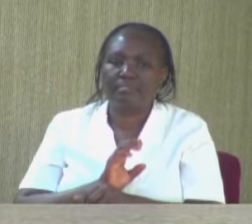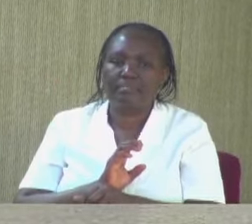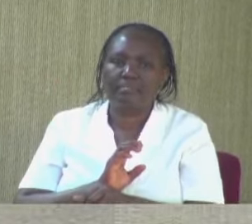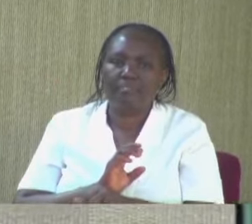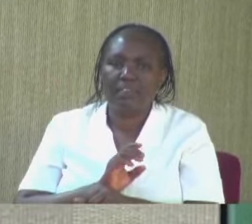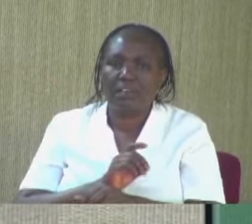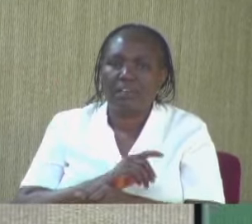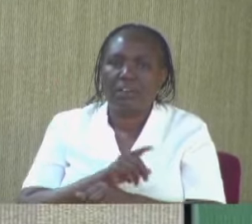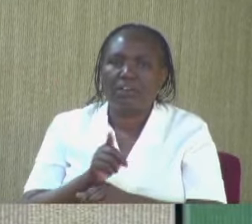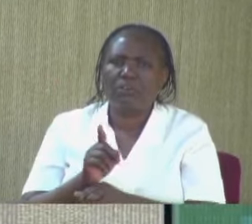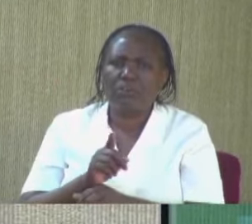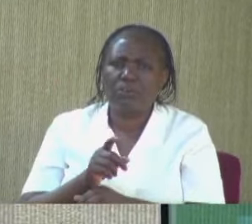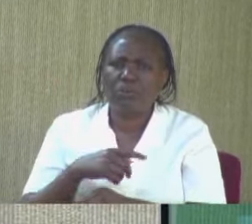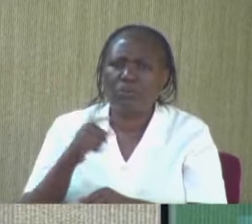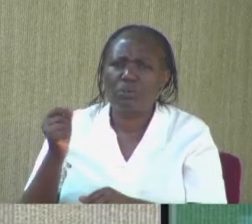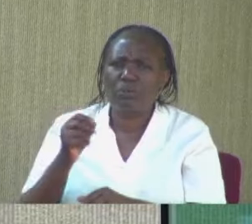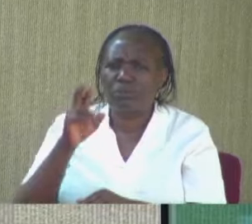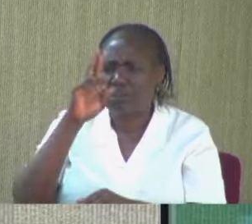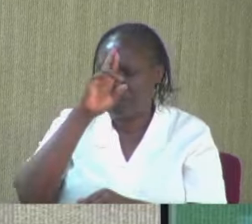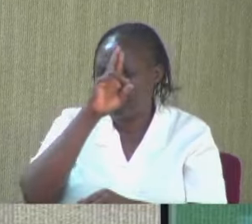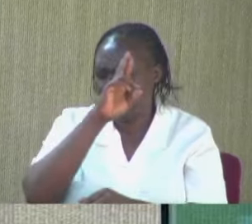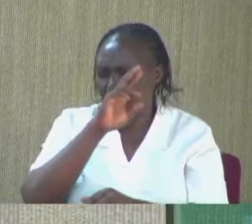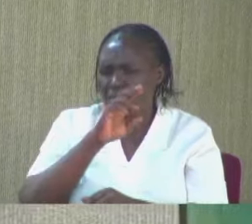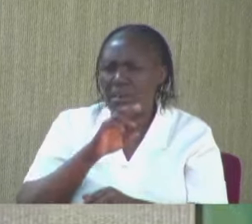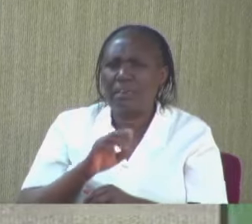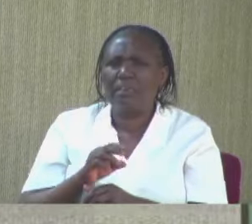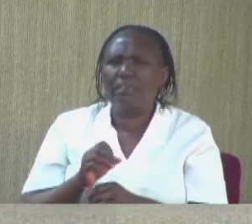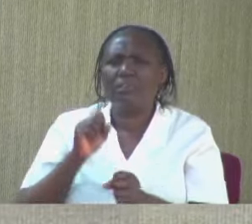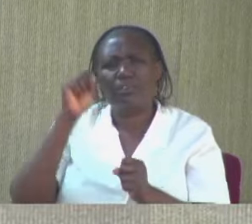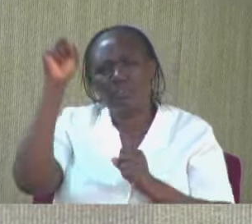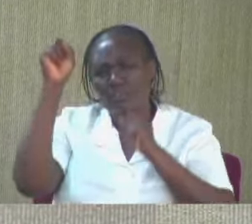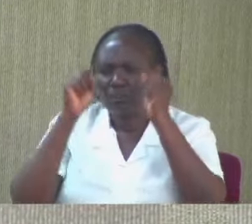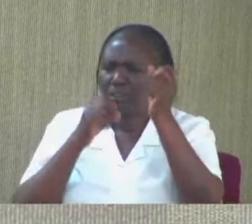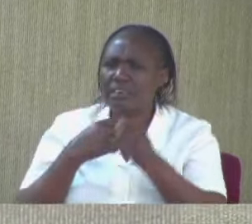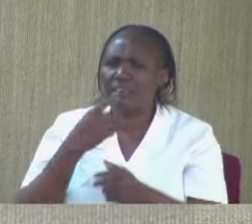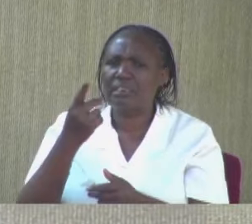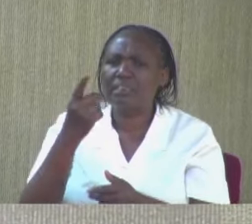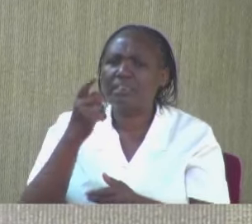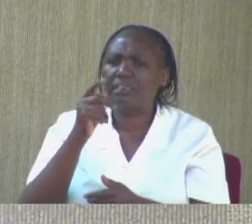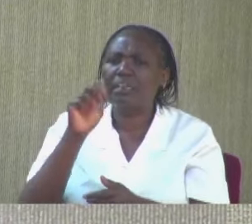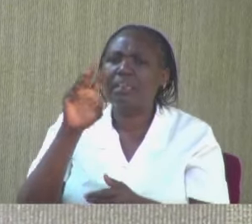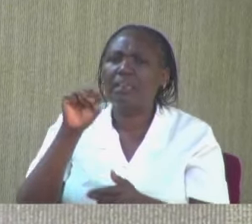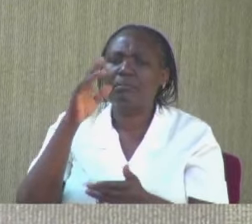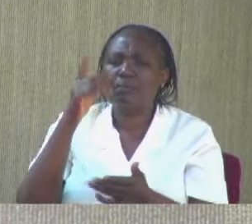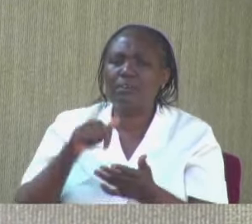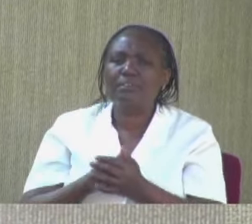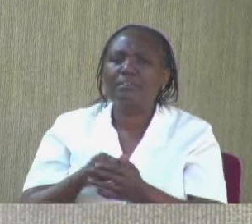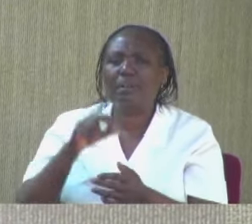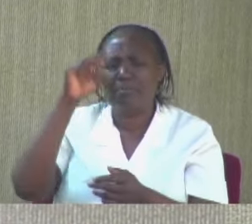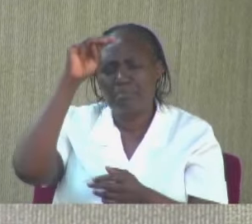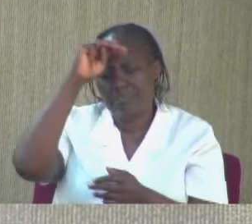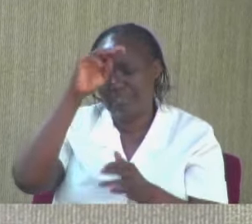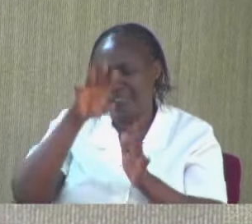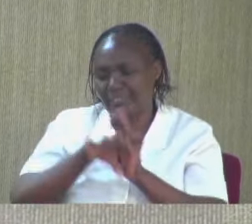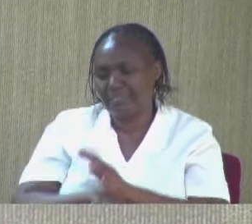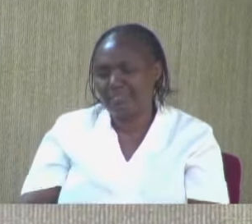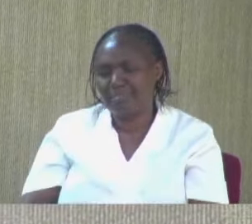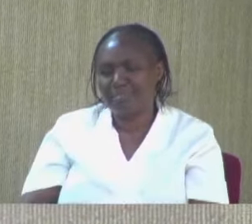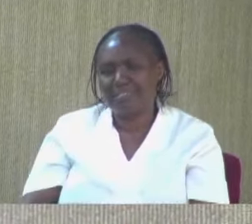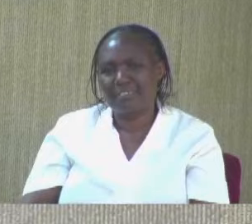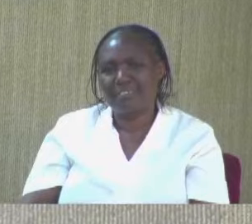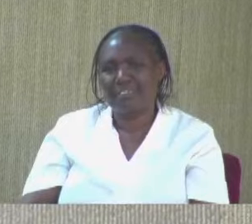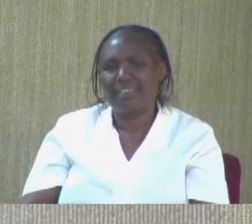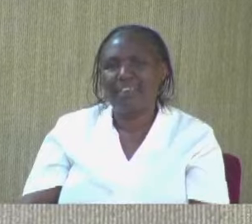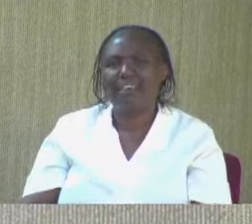You could not go to a Roman pagan soldier and you tell them Matthew chapter. Are you with me? It